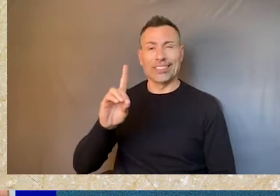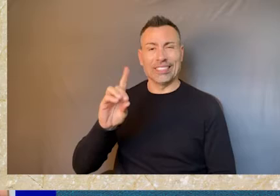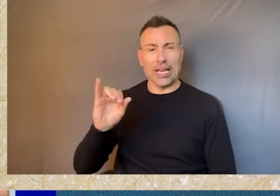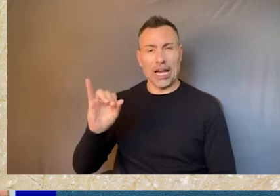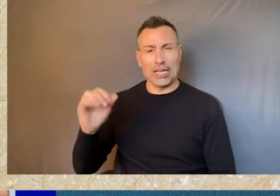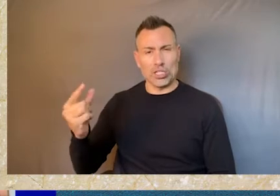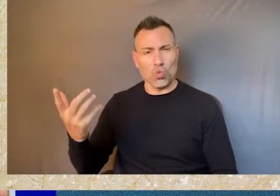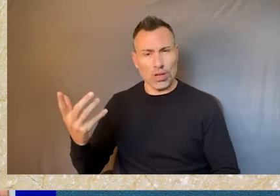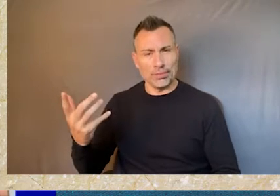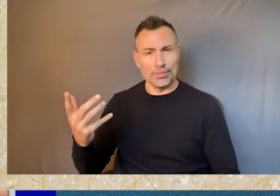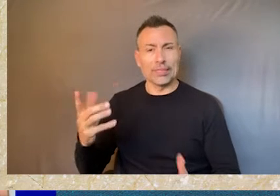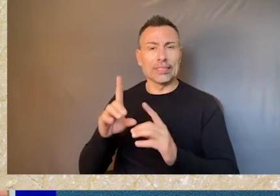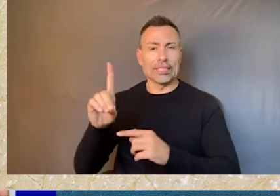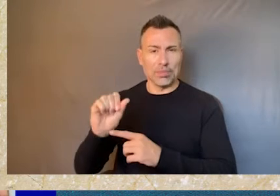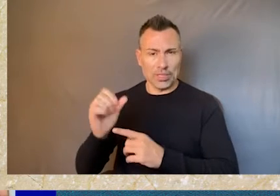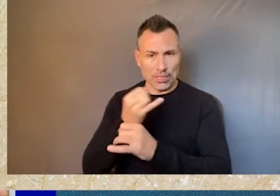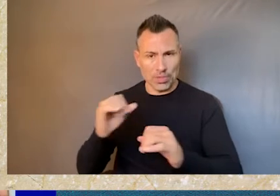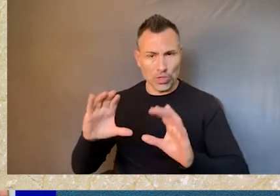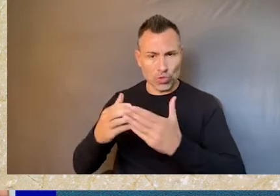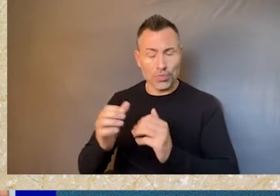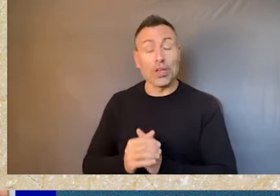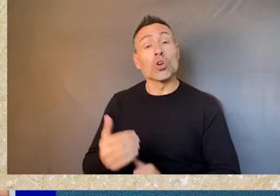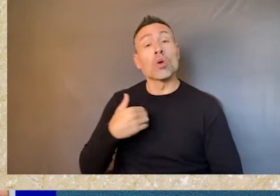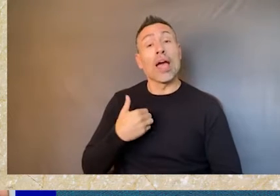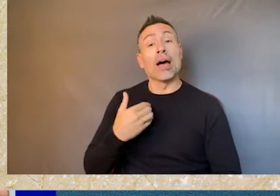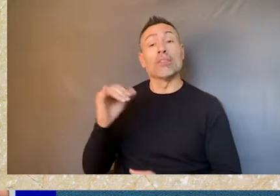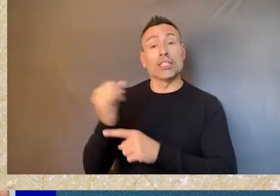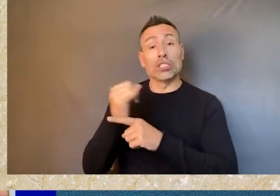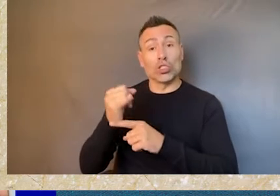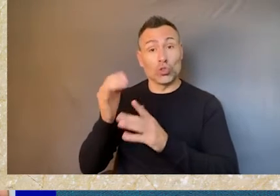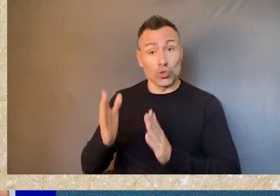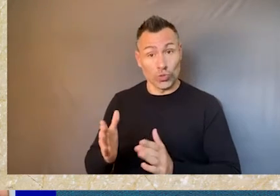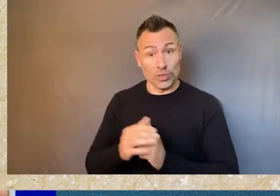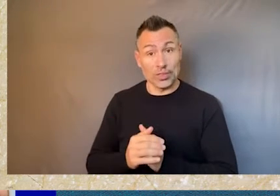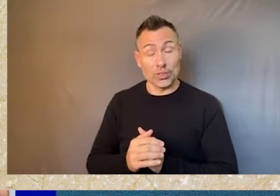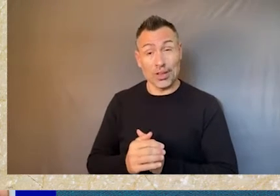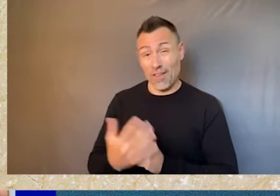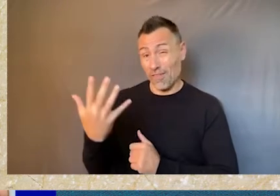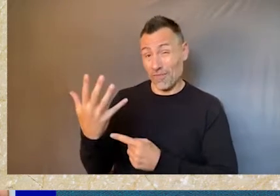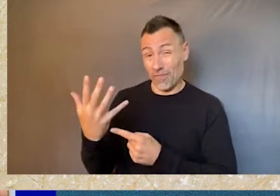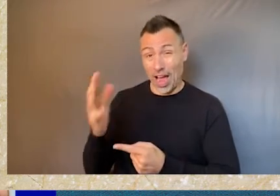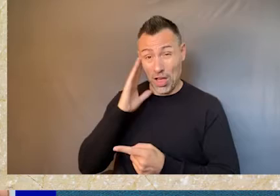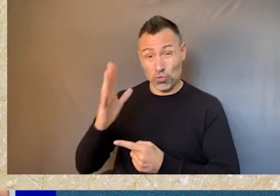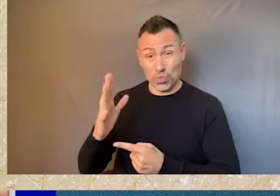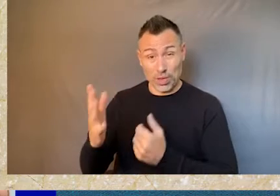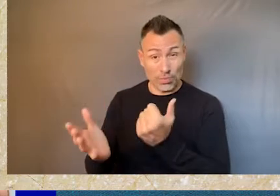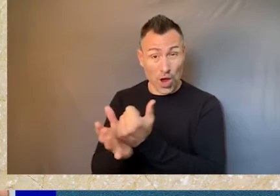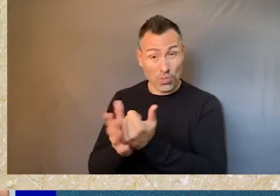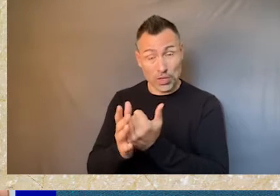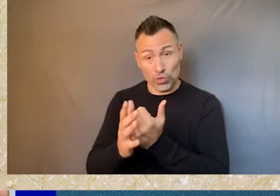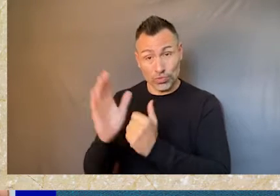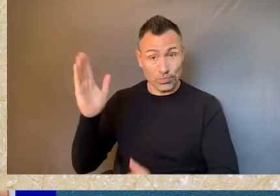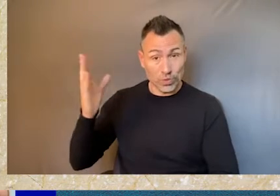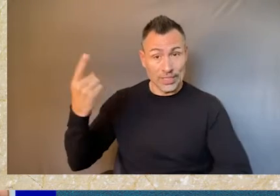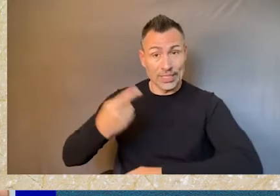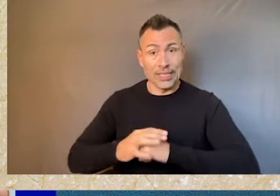students. 5 of our interns are going to be helping me present the information today. They have been working very hard on their